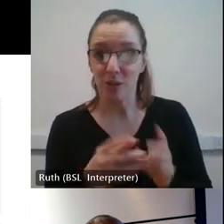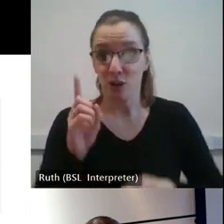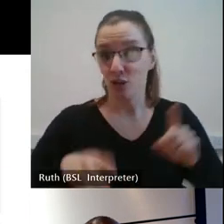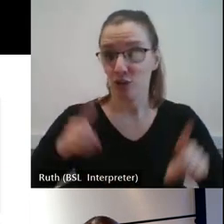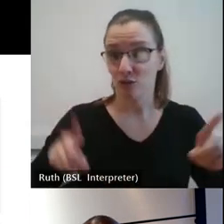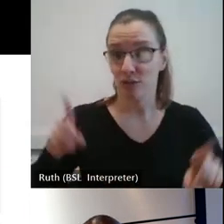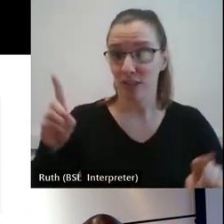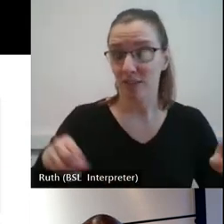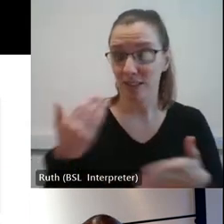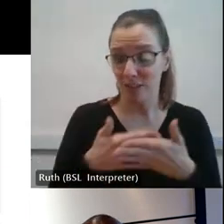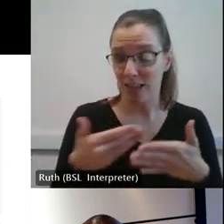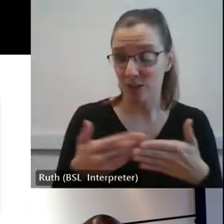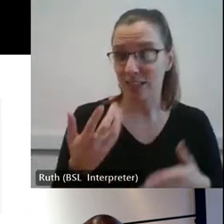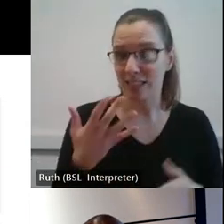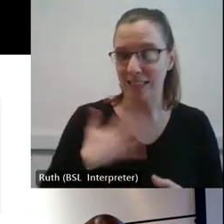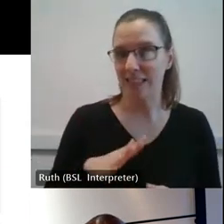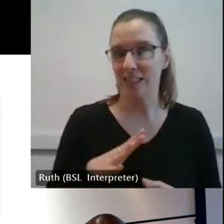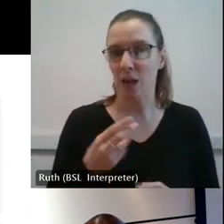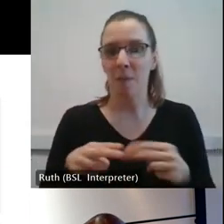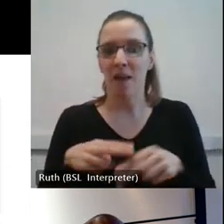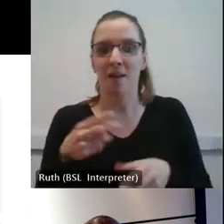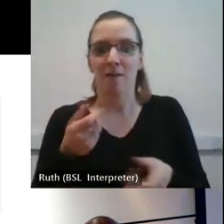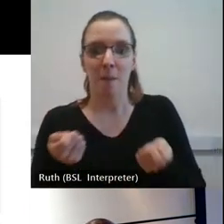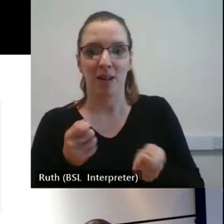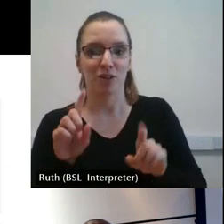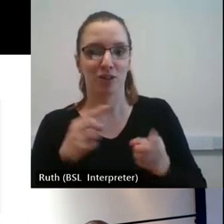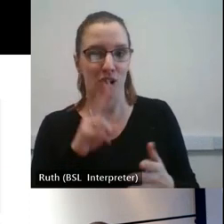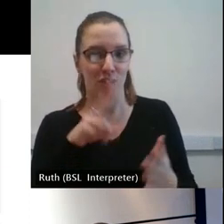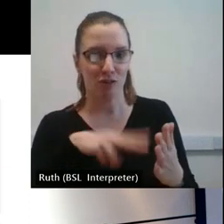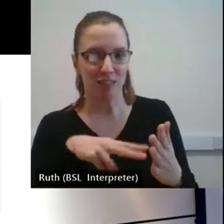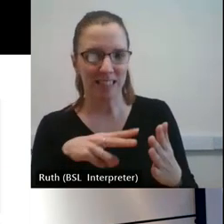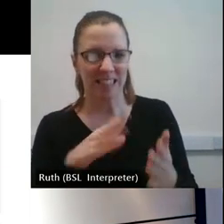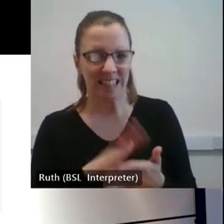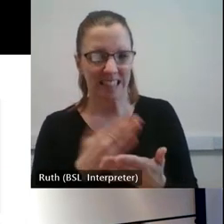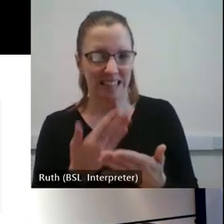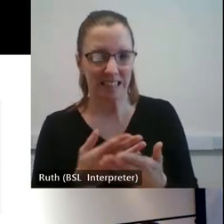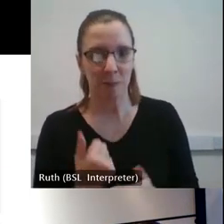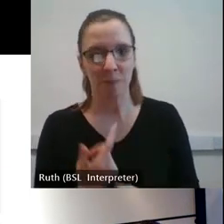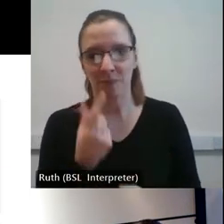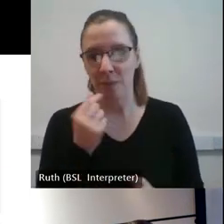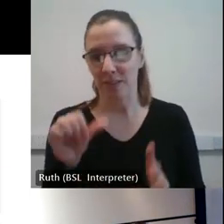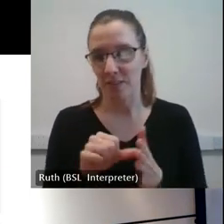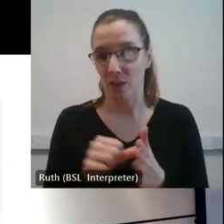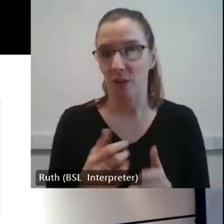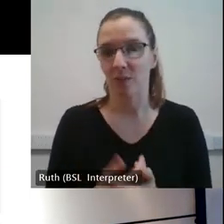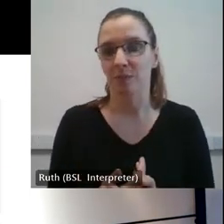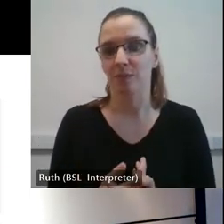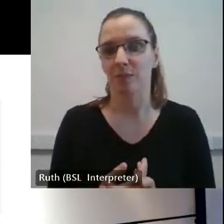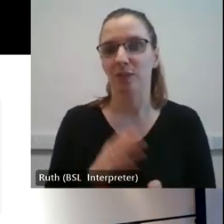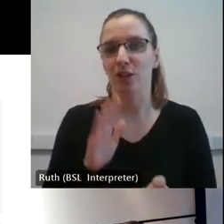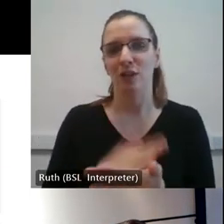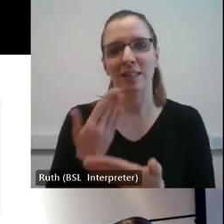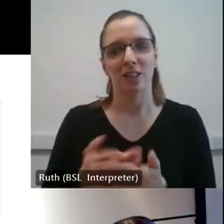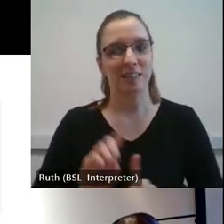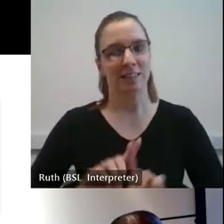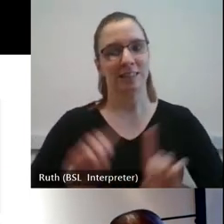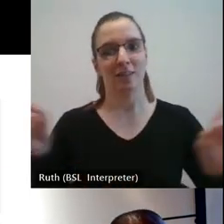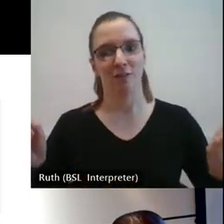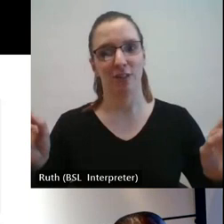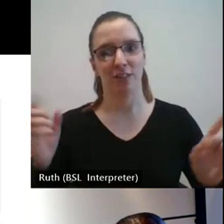languages, but that everyone's on the same page? Is it translation? It's a complete different ball game in terms of